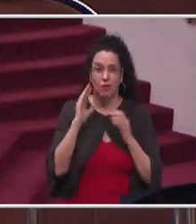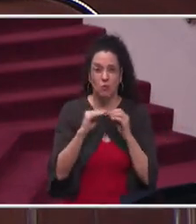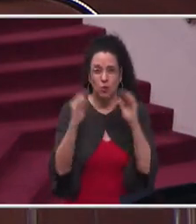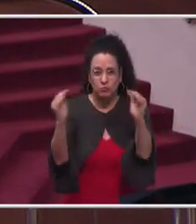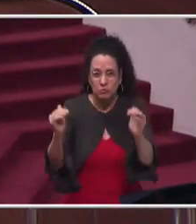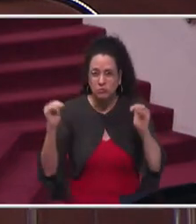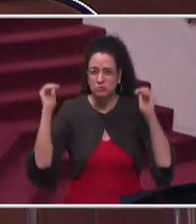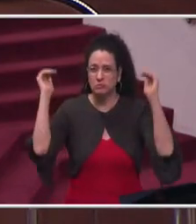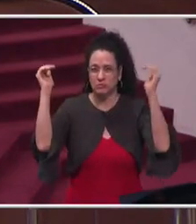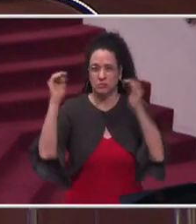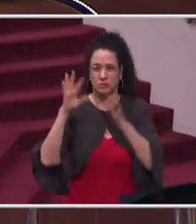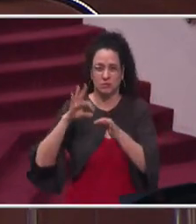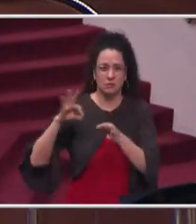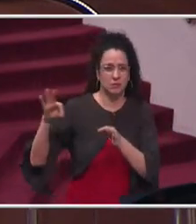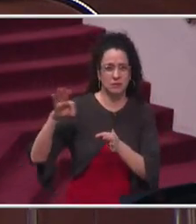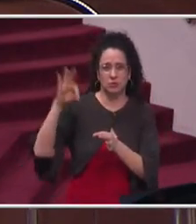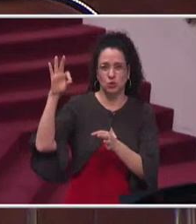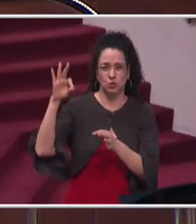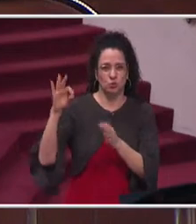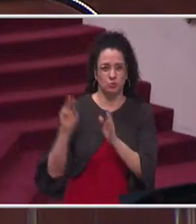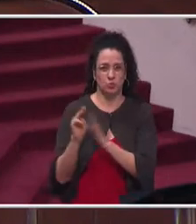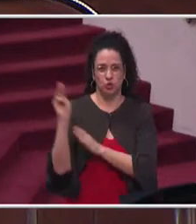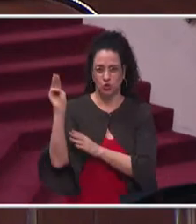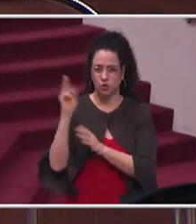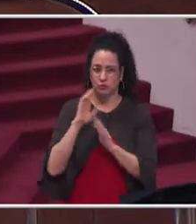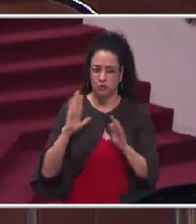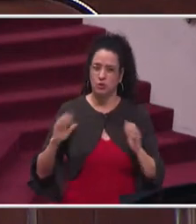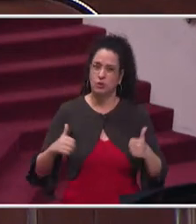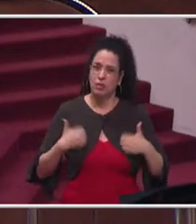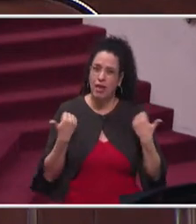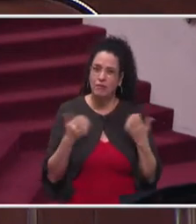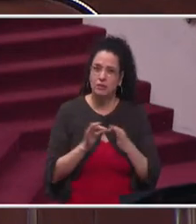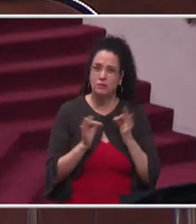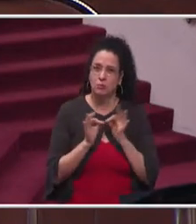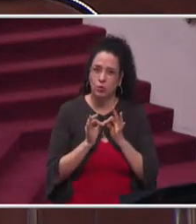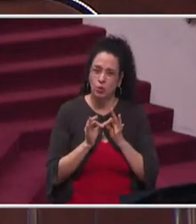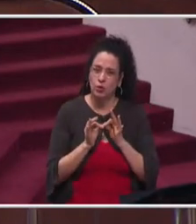spiritual maturity in your life where you have more patience.